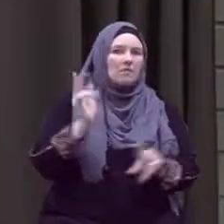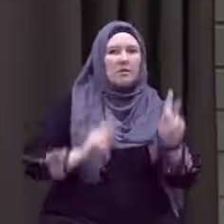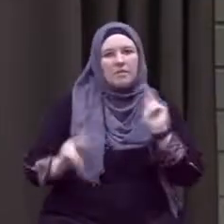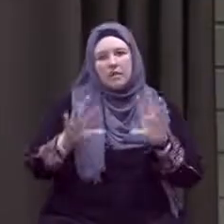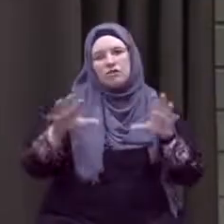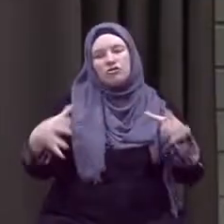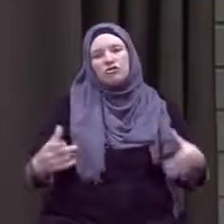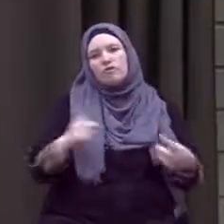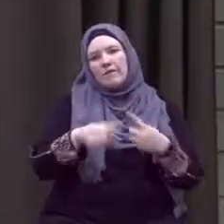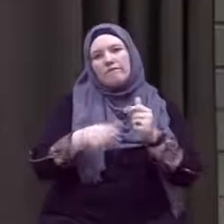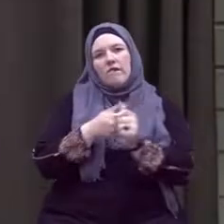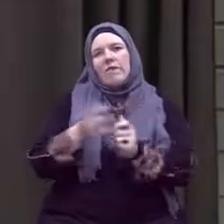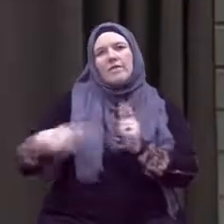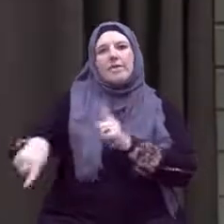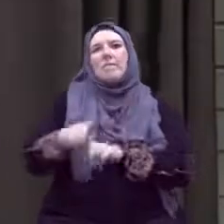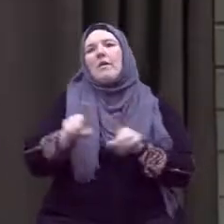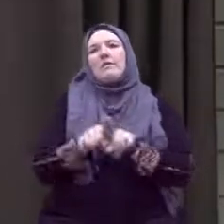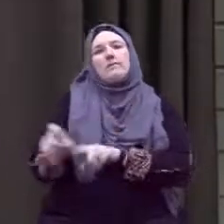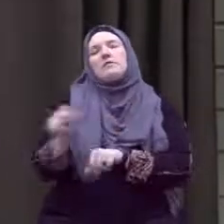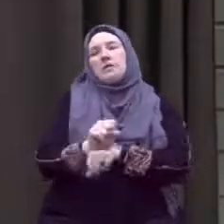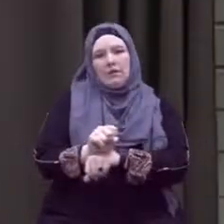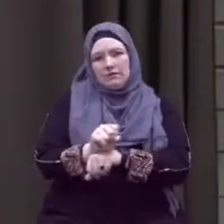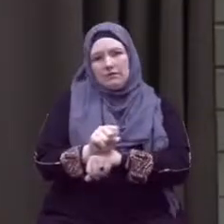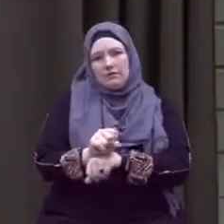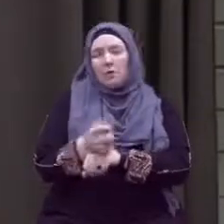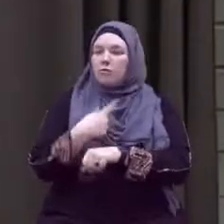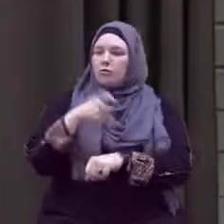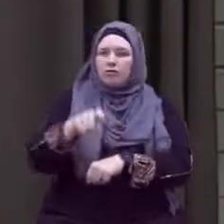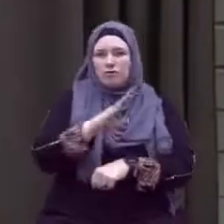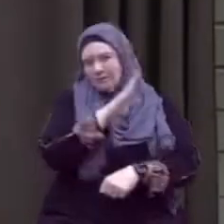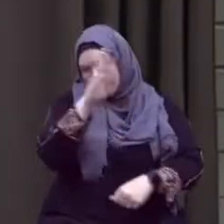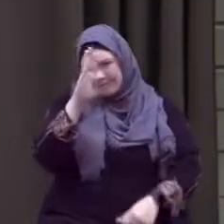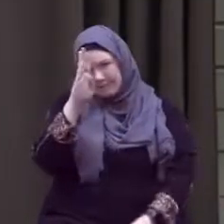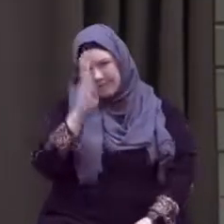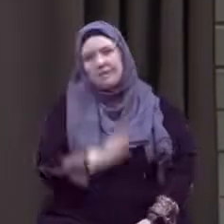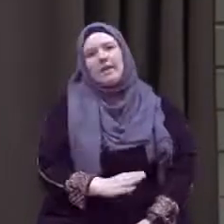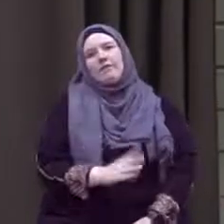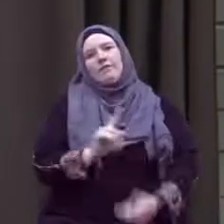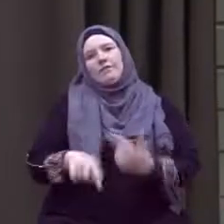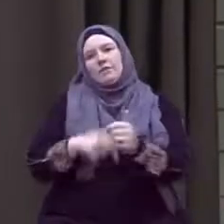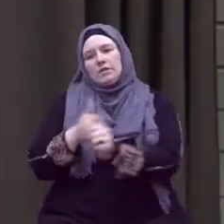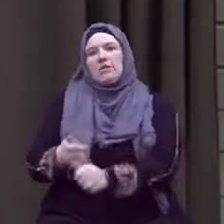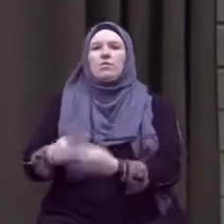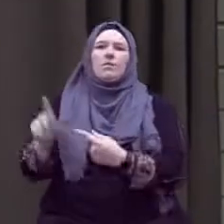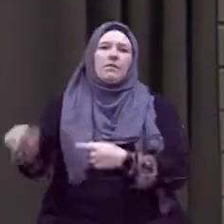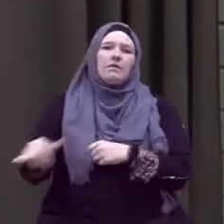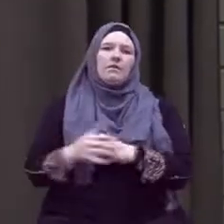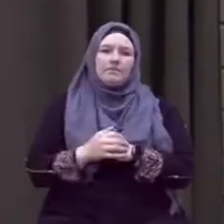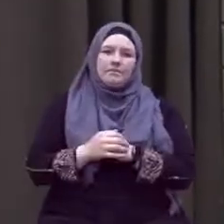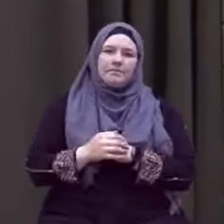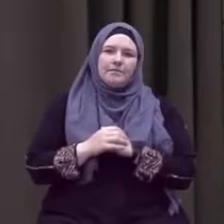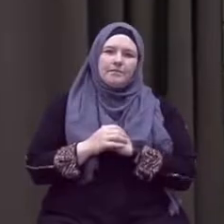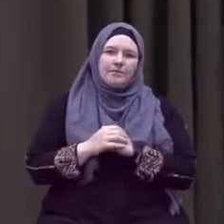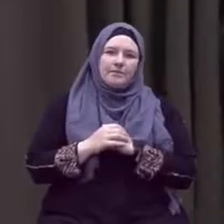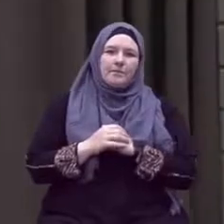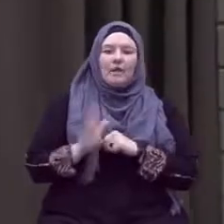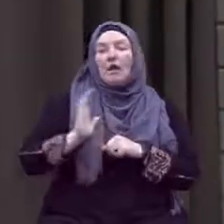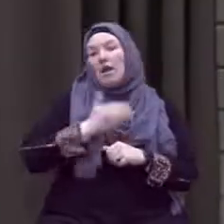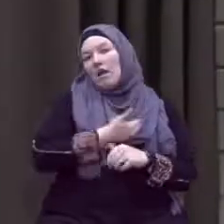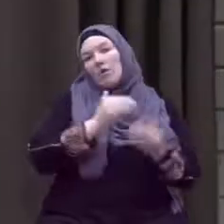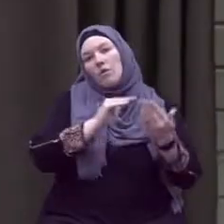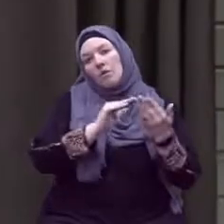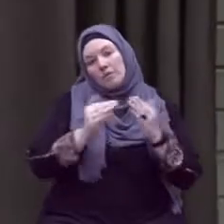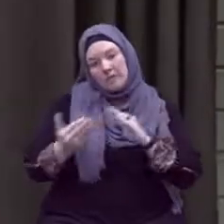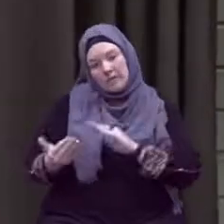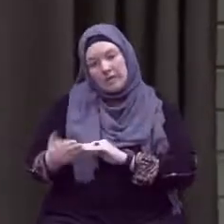population to follow them as slaves. We should never succumb to this. And our